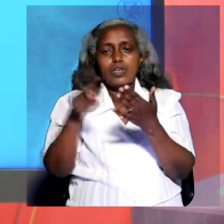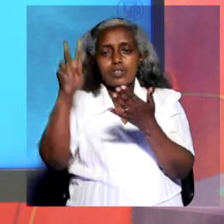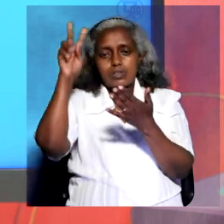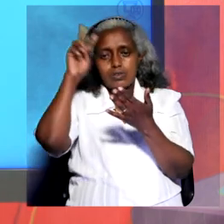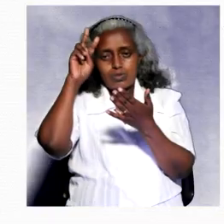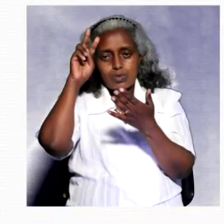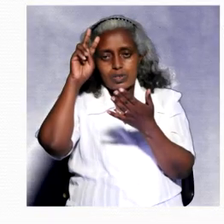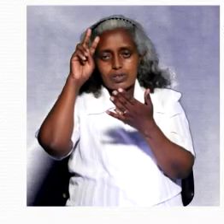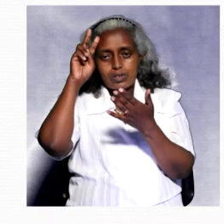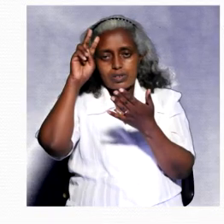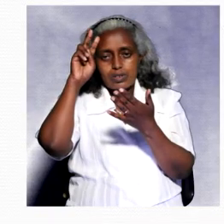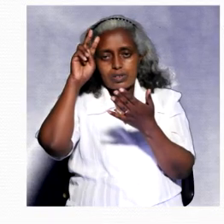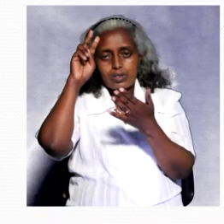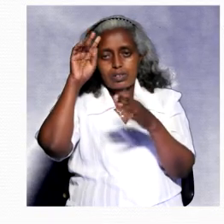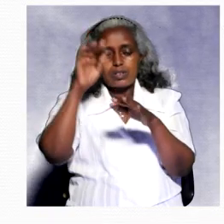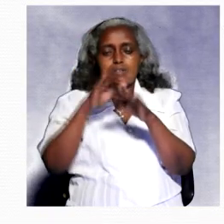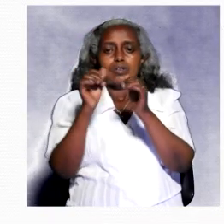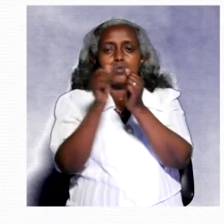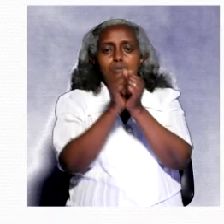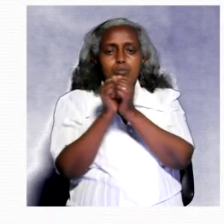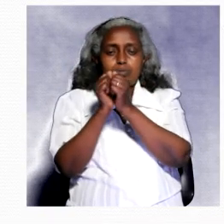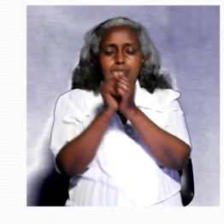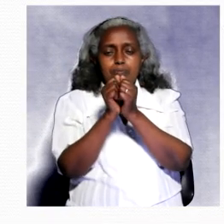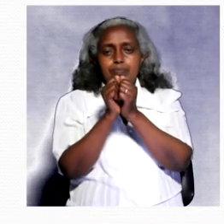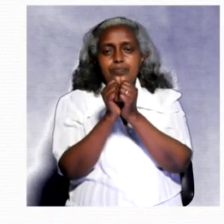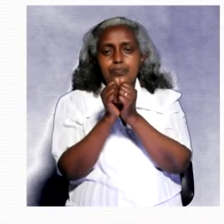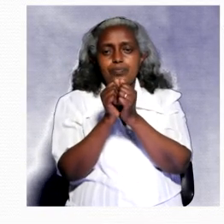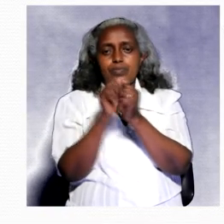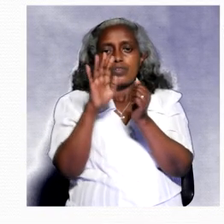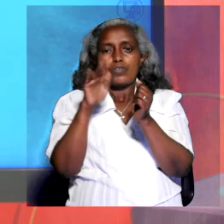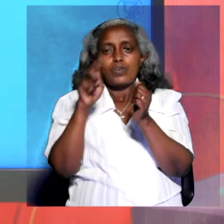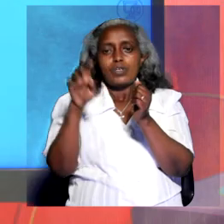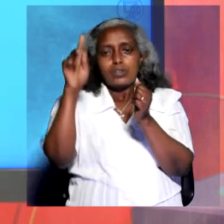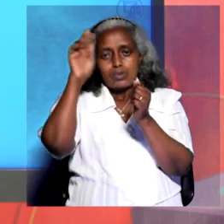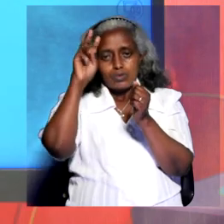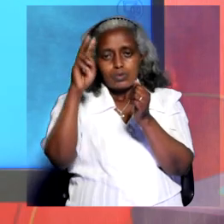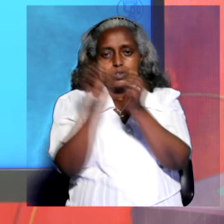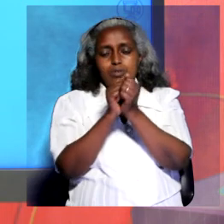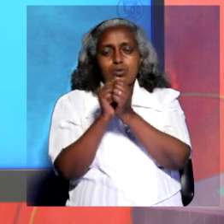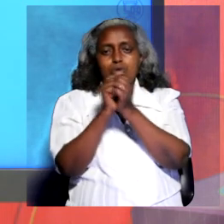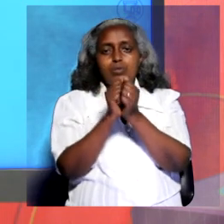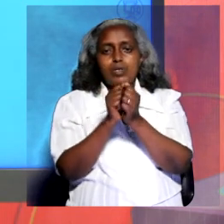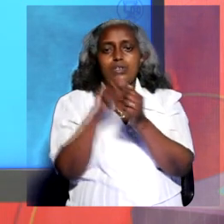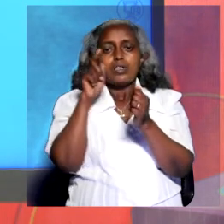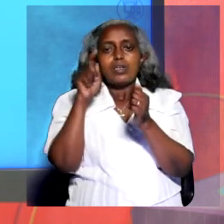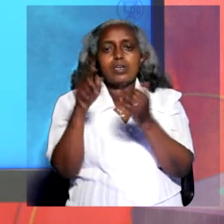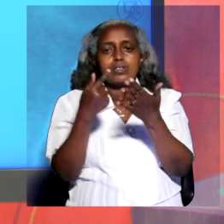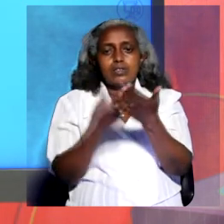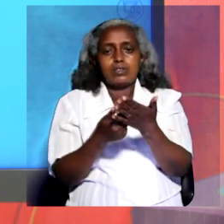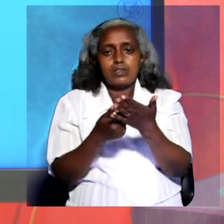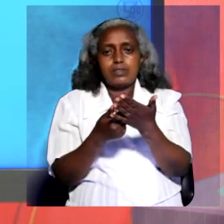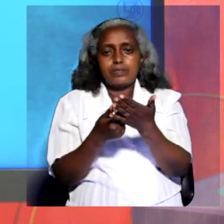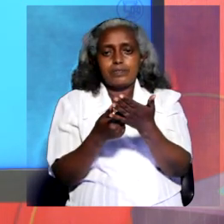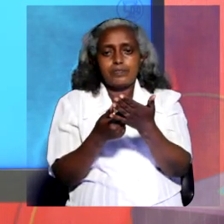squared as a common. 4x squared as a common. You'll have x here